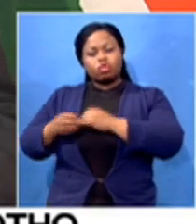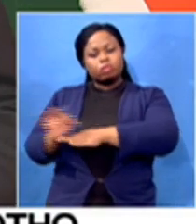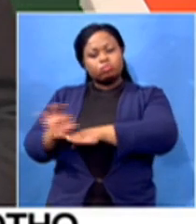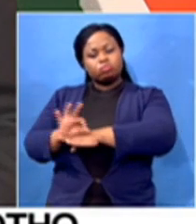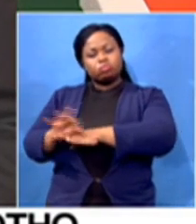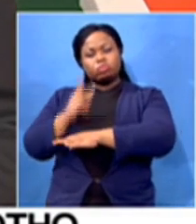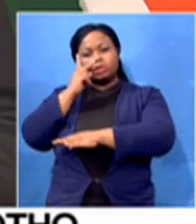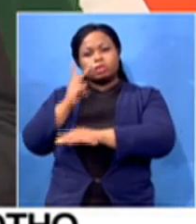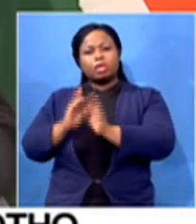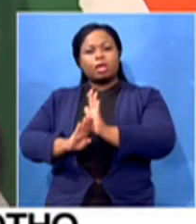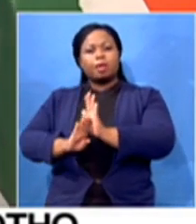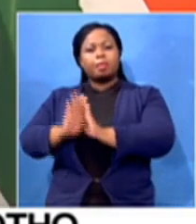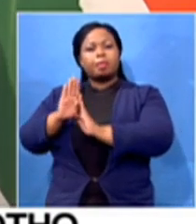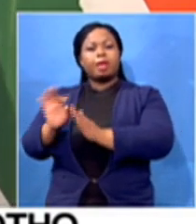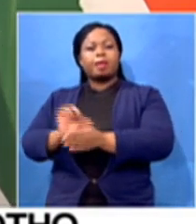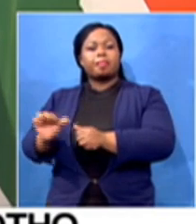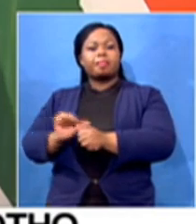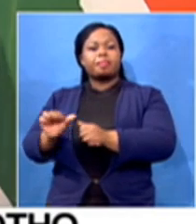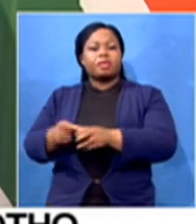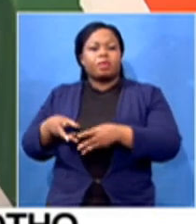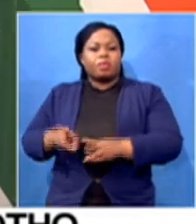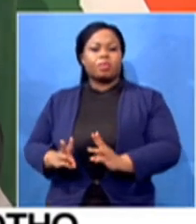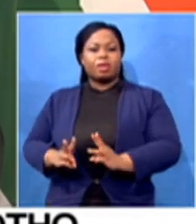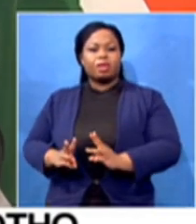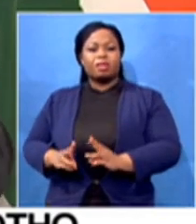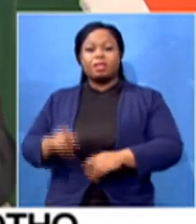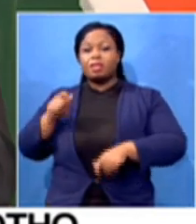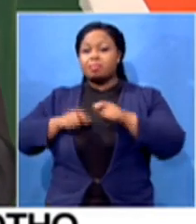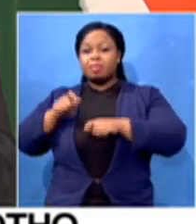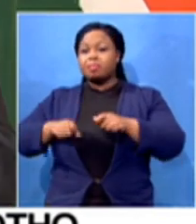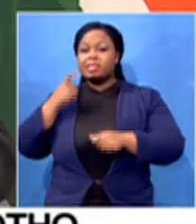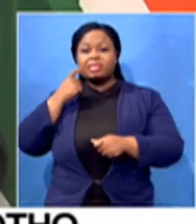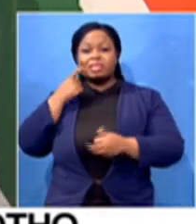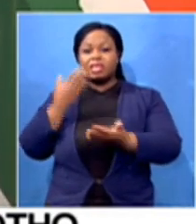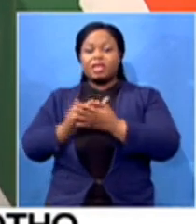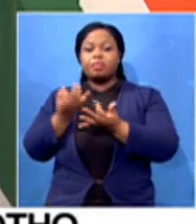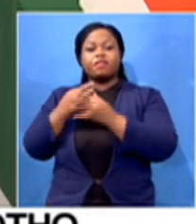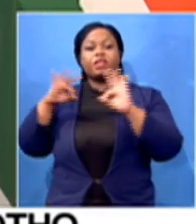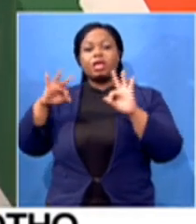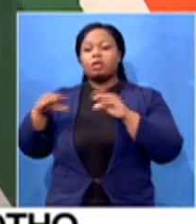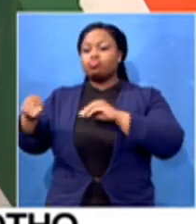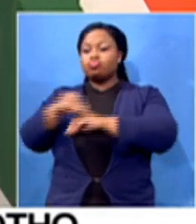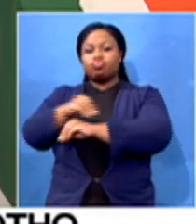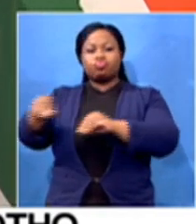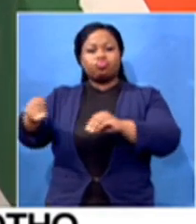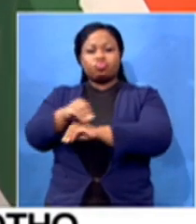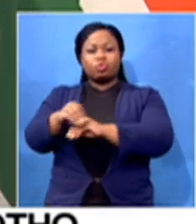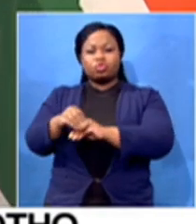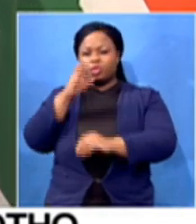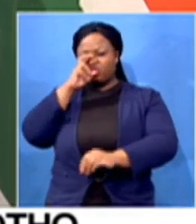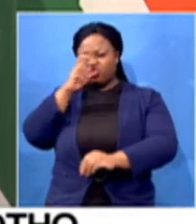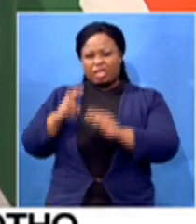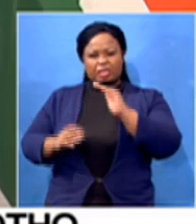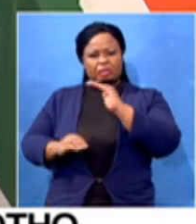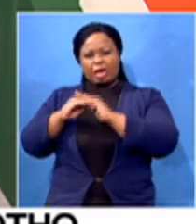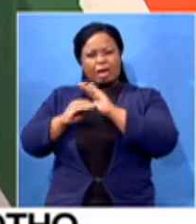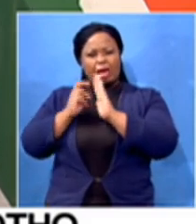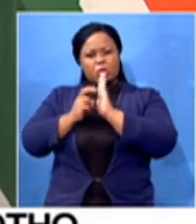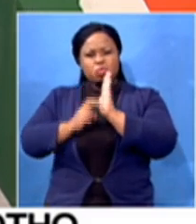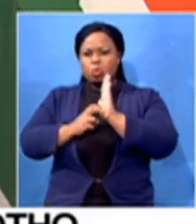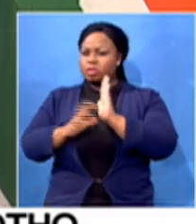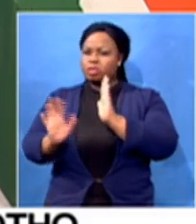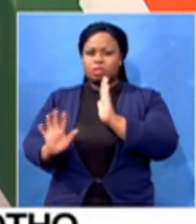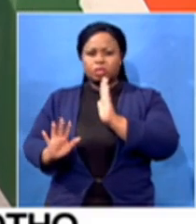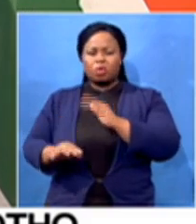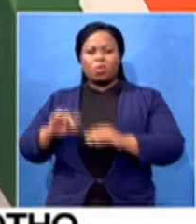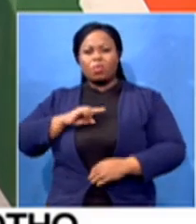a better way of enabling people to move between the two countries without too many strictures. Strictures that lead